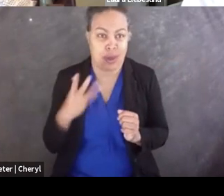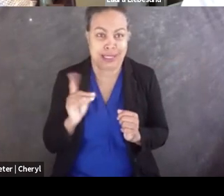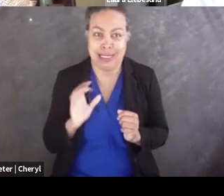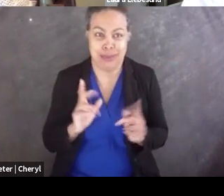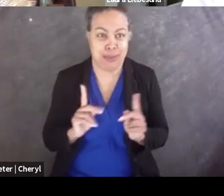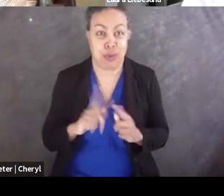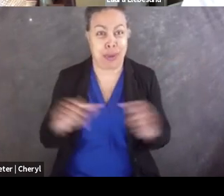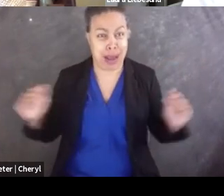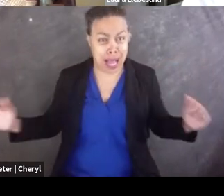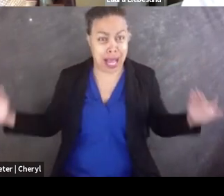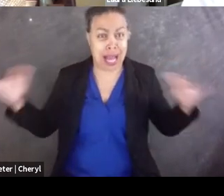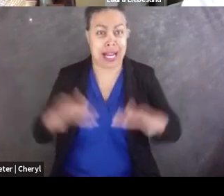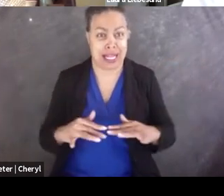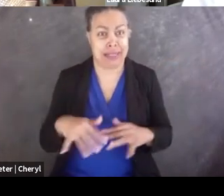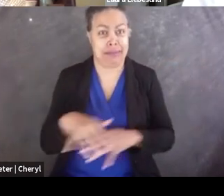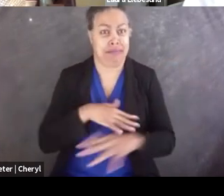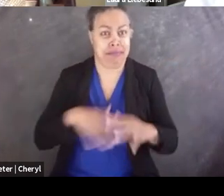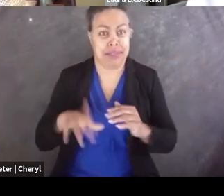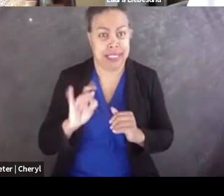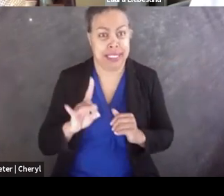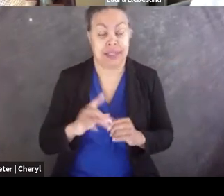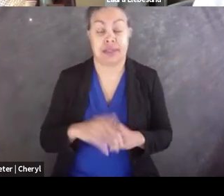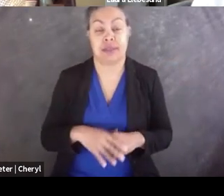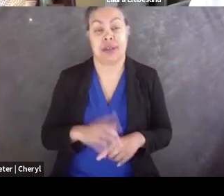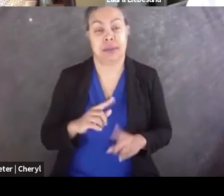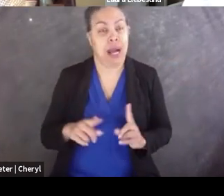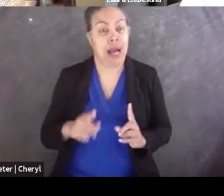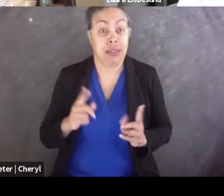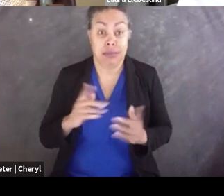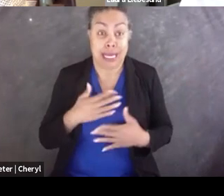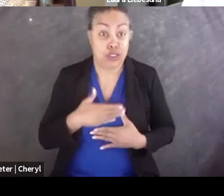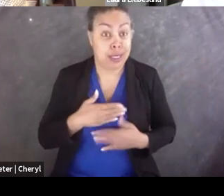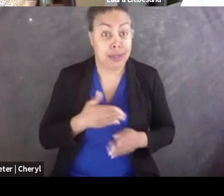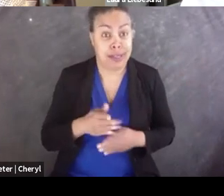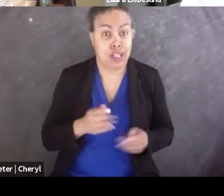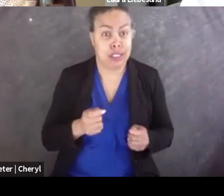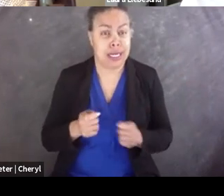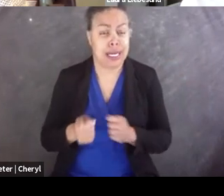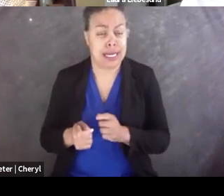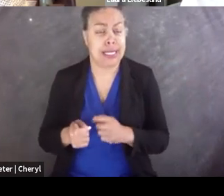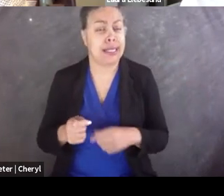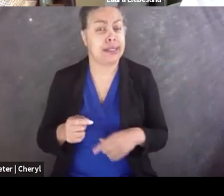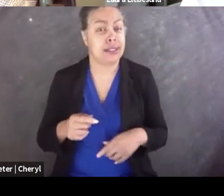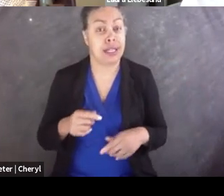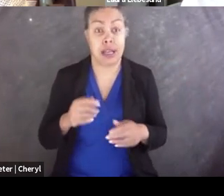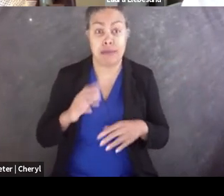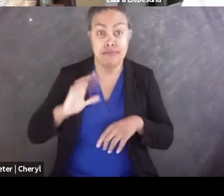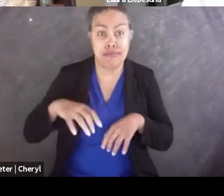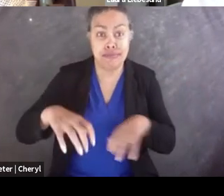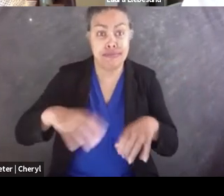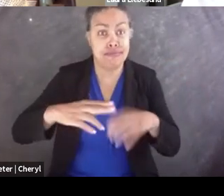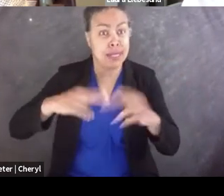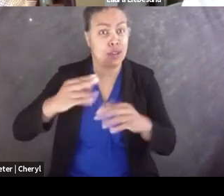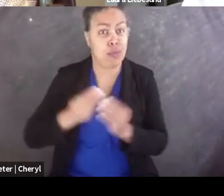Nonetheless, as entertainment continued to evolve and as the neighborhood was fully built out,